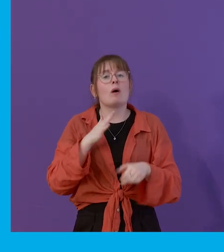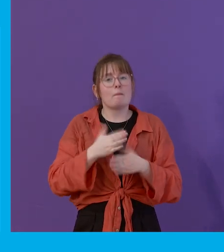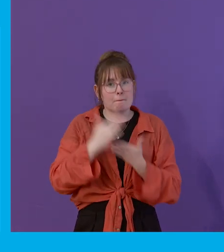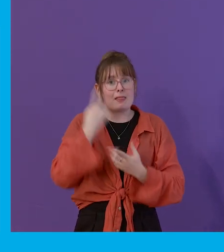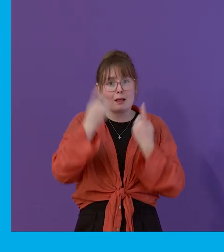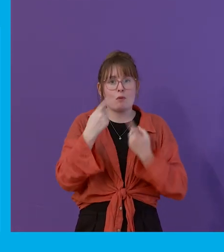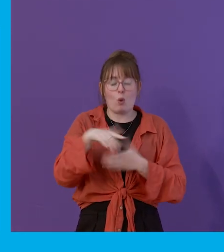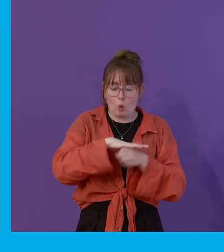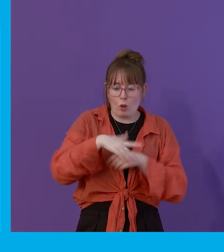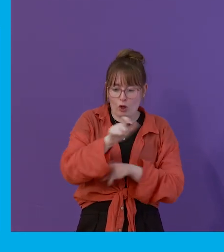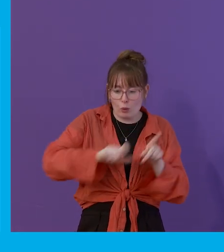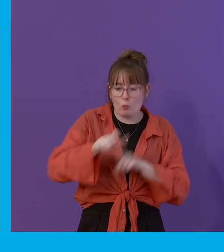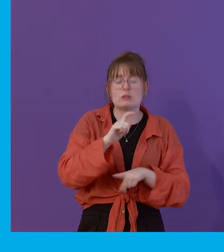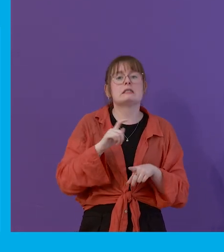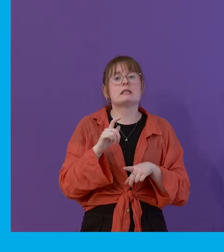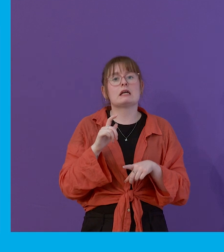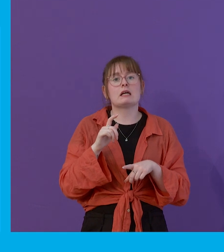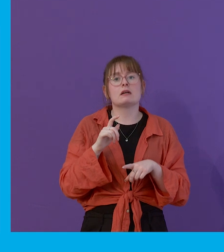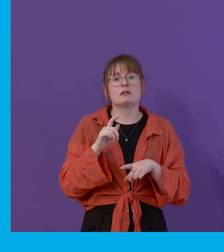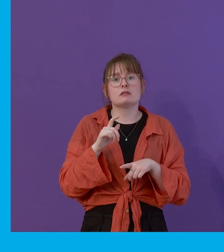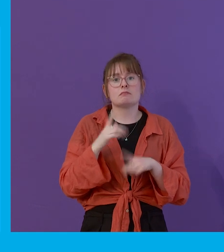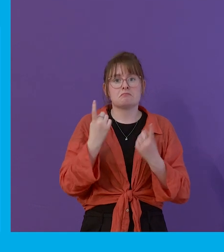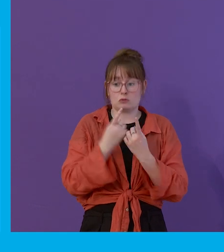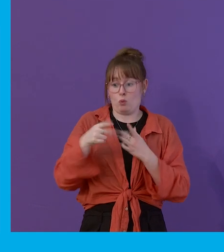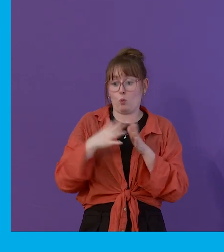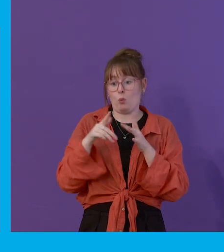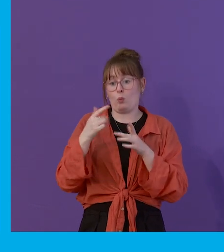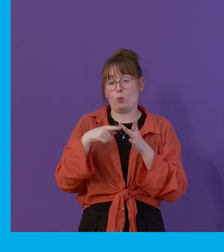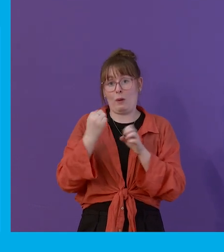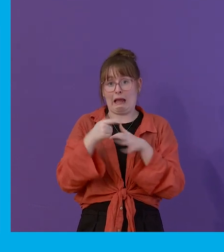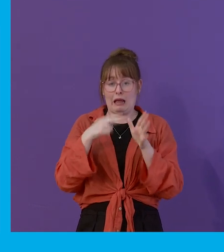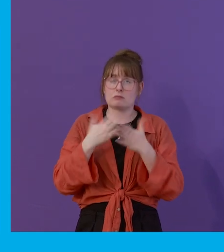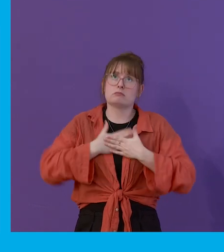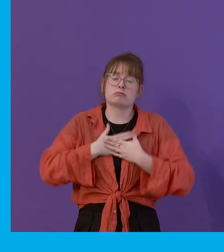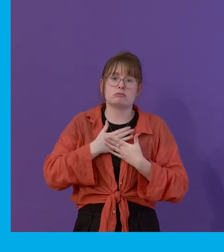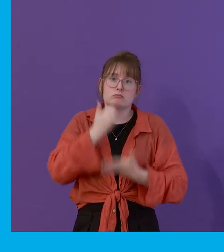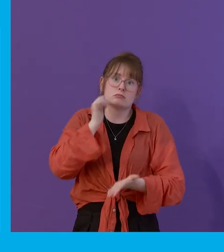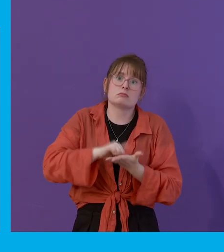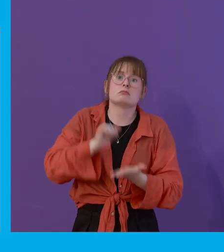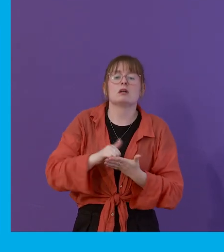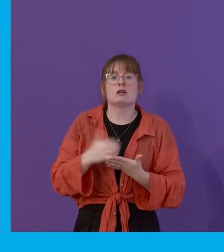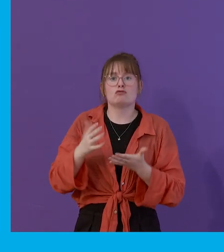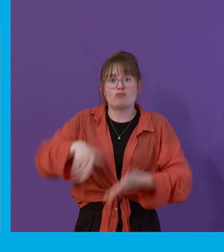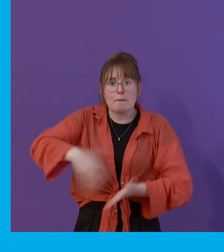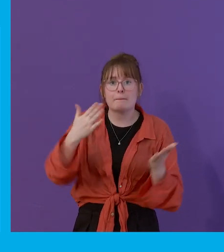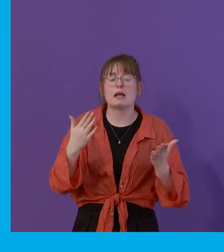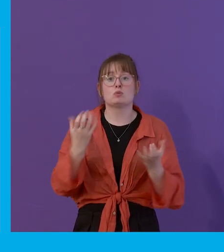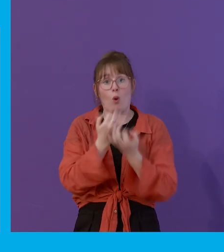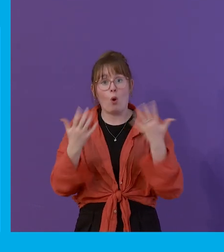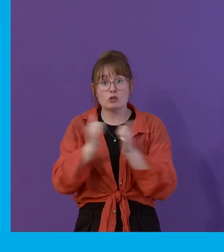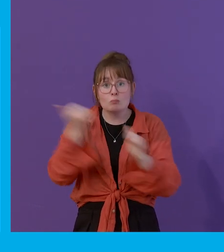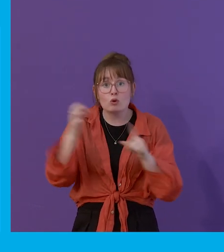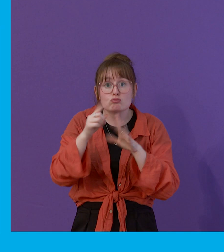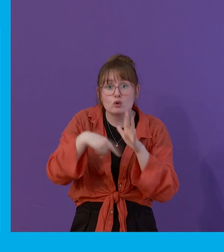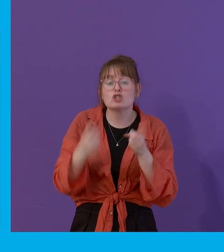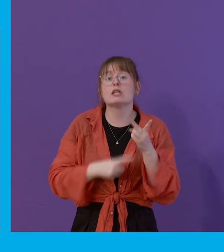community projects. Wigan's a big rugby town, so lots around sport, lots around. So we had a rugby memories project, which